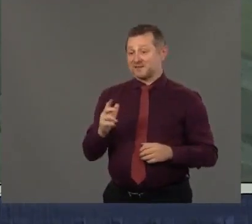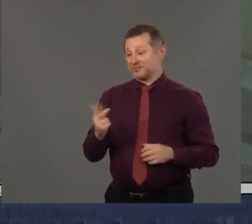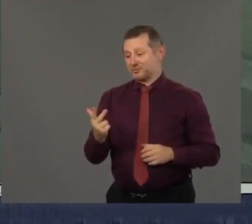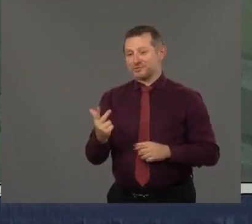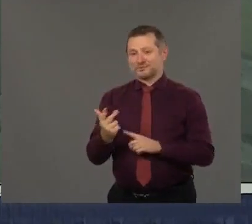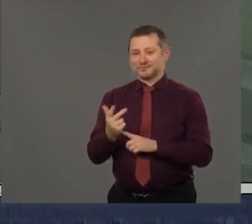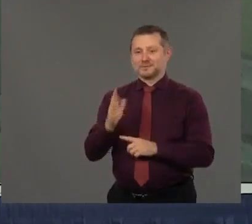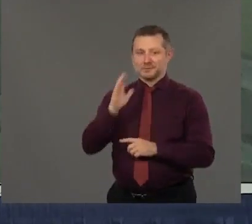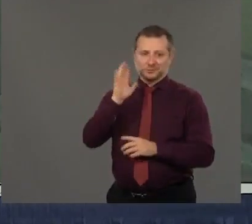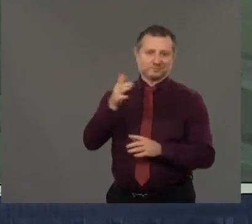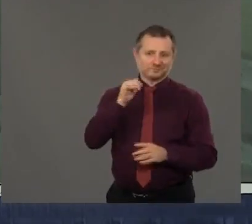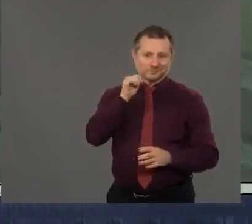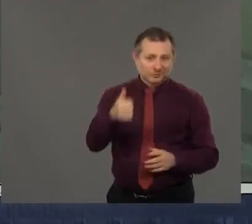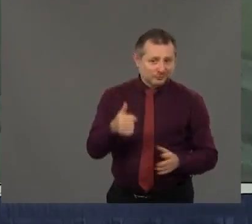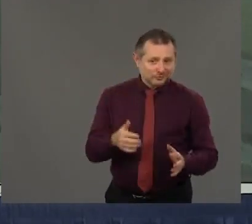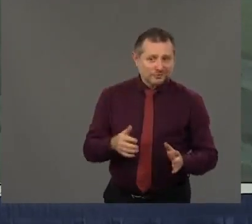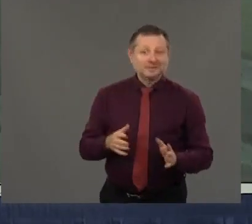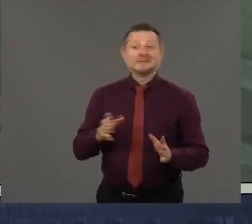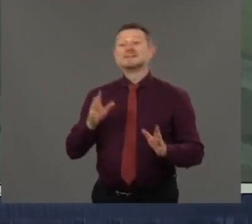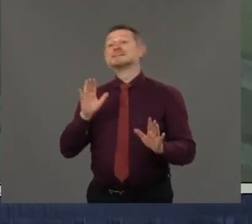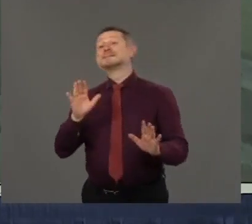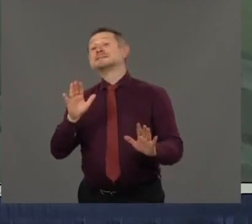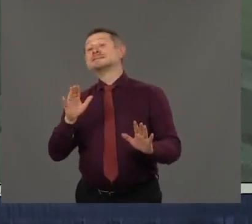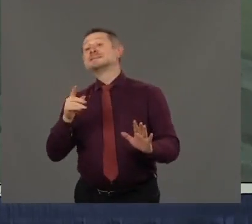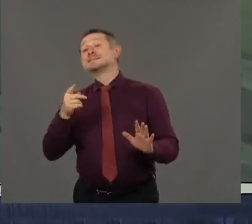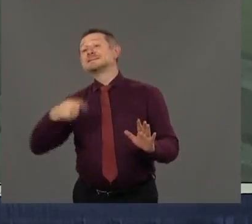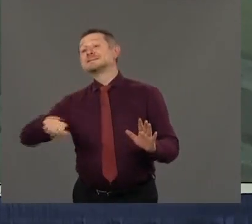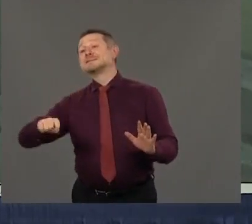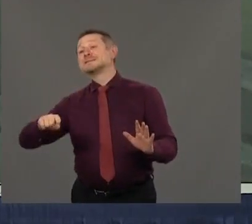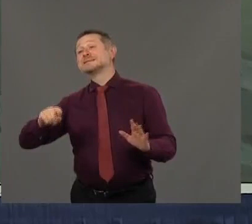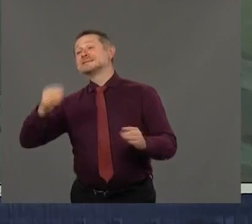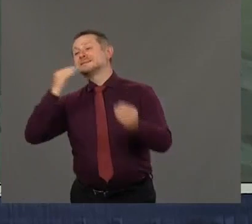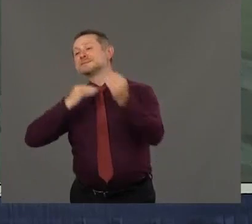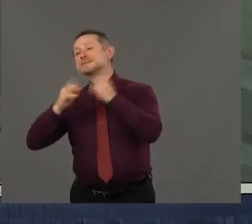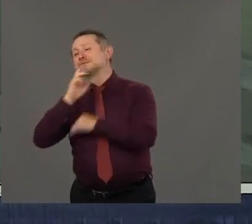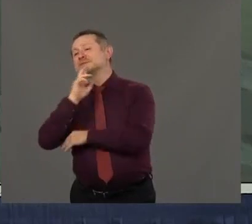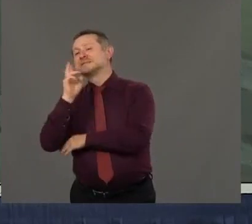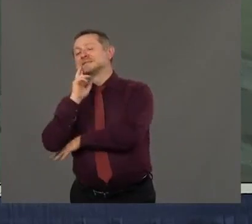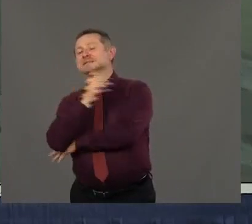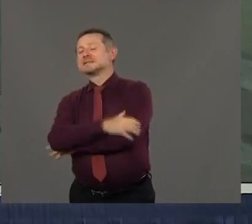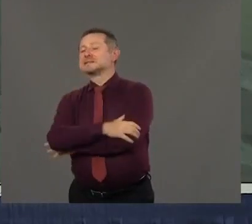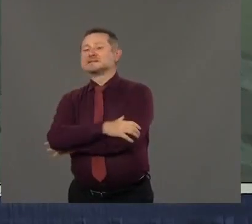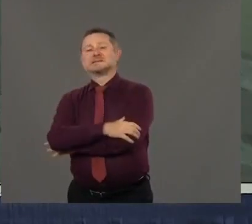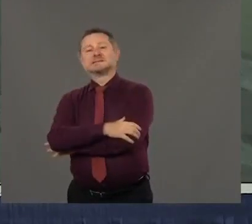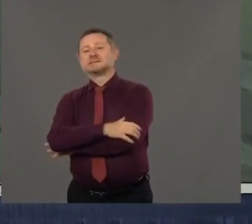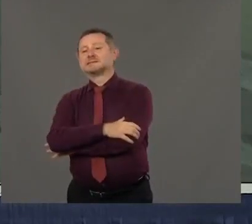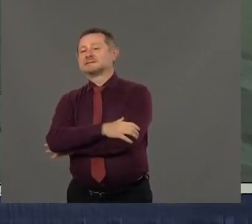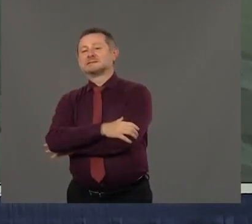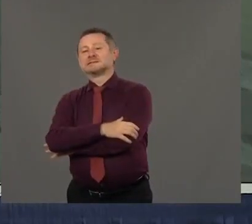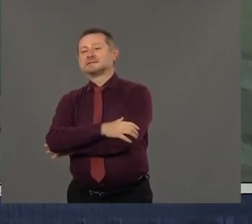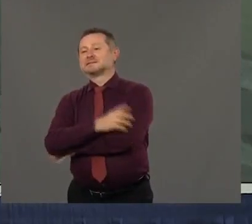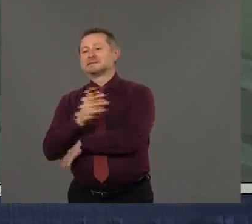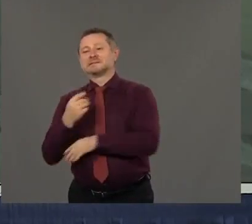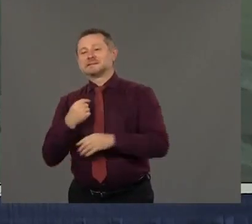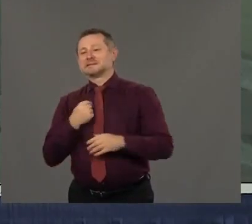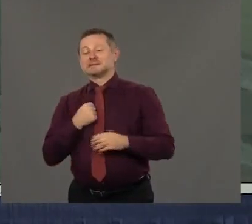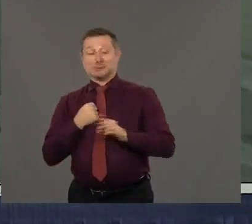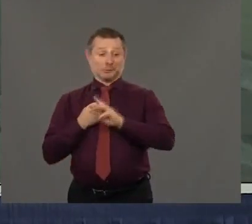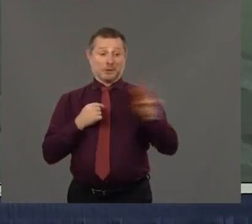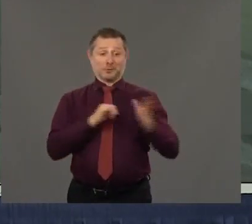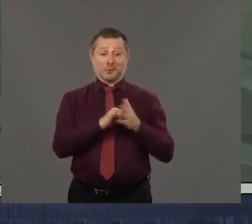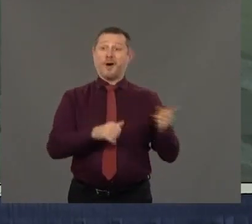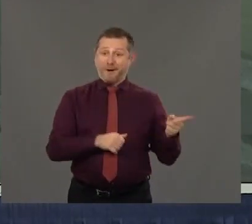The indoor dining piece is just one component of that, and that's something that we want to